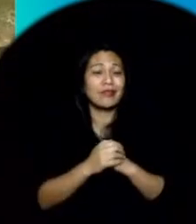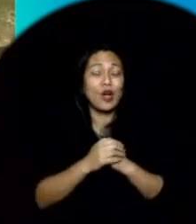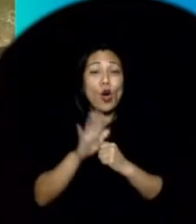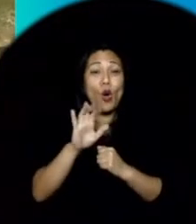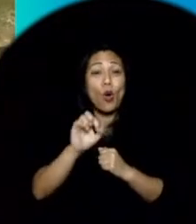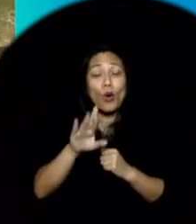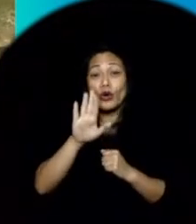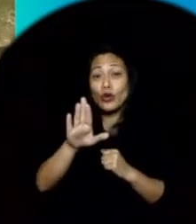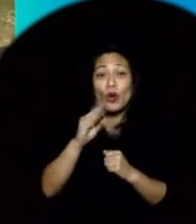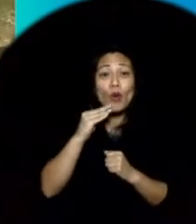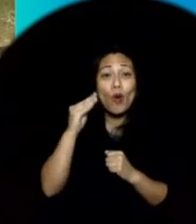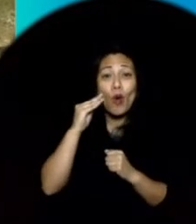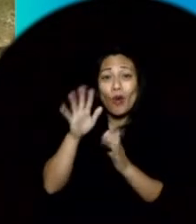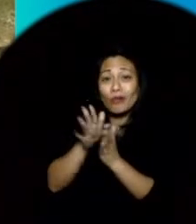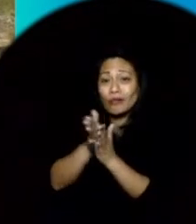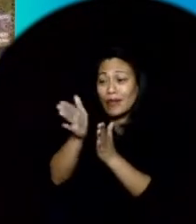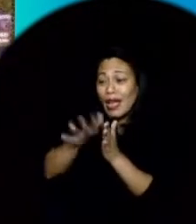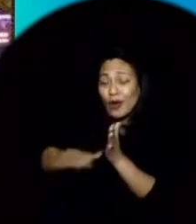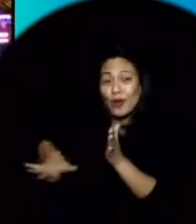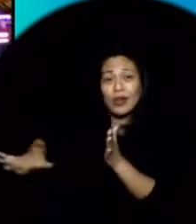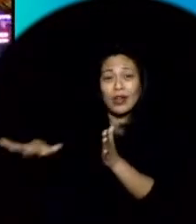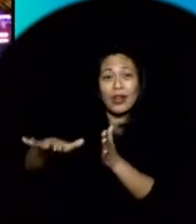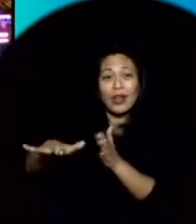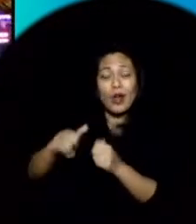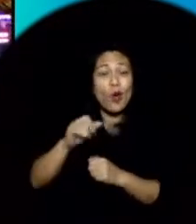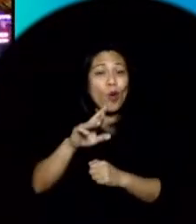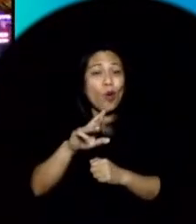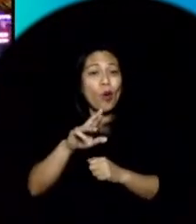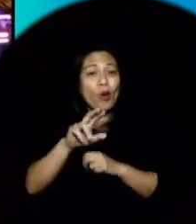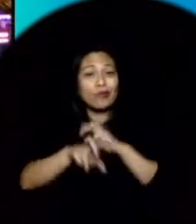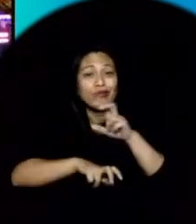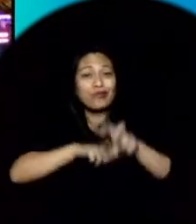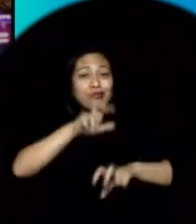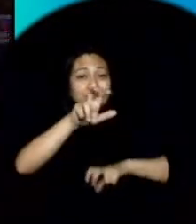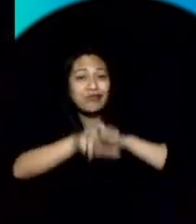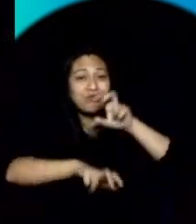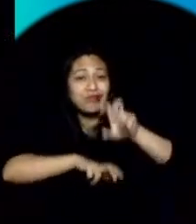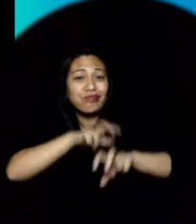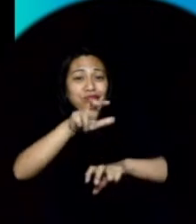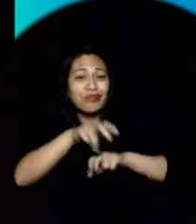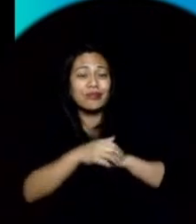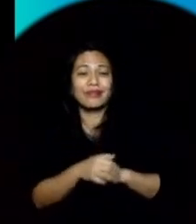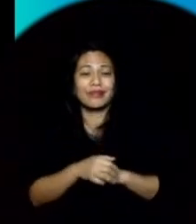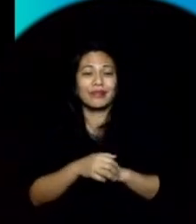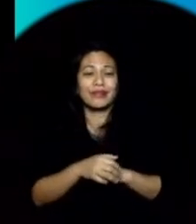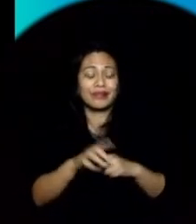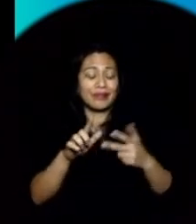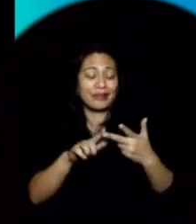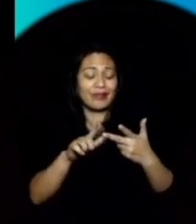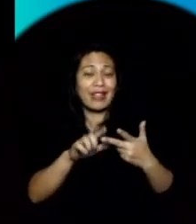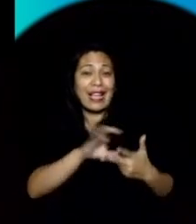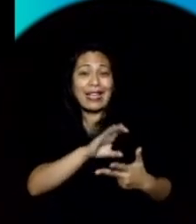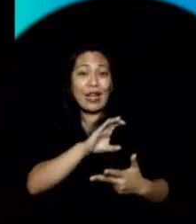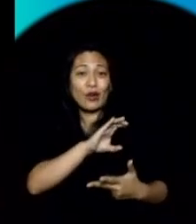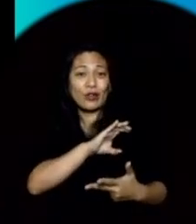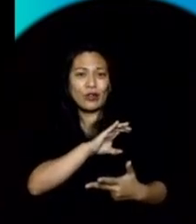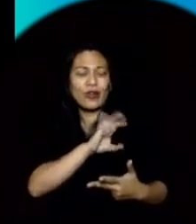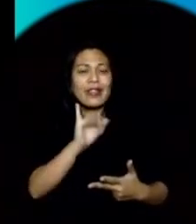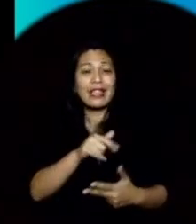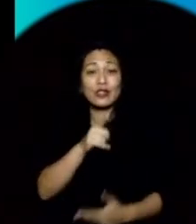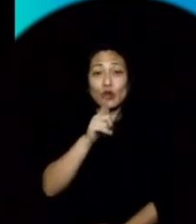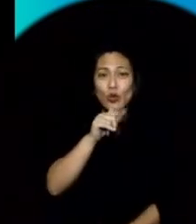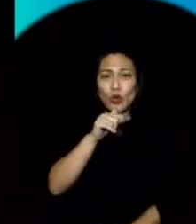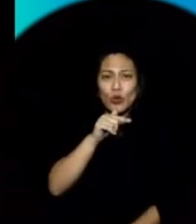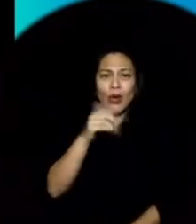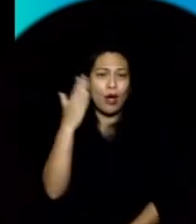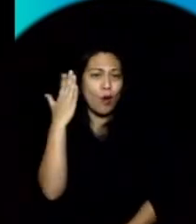Great Mistake Mysteries, or a carnival in the sky, like in Body Swap. The character is the who and why, and the who is